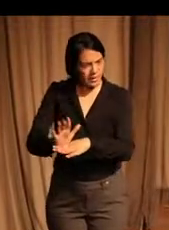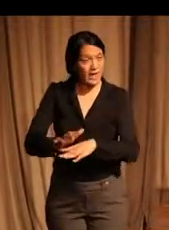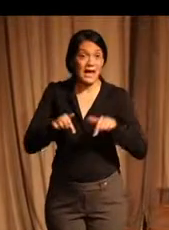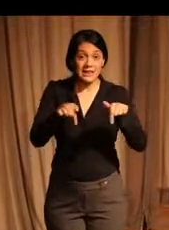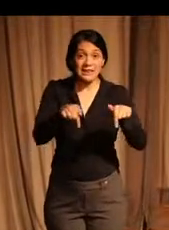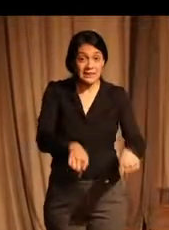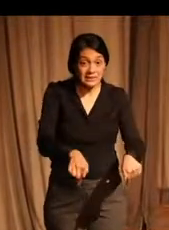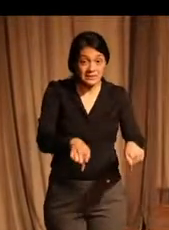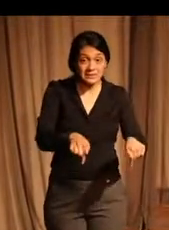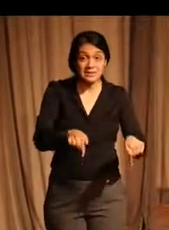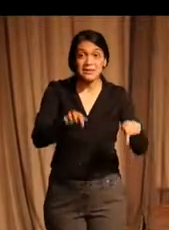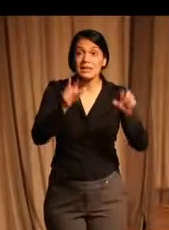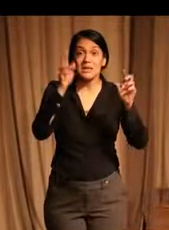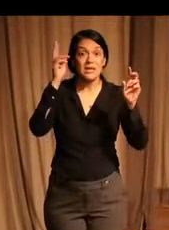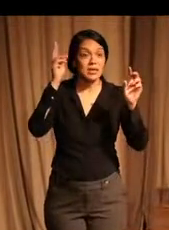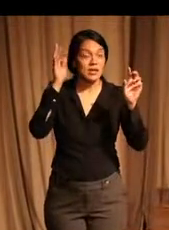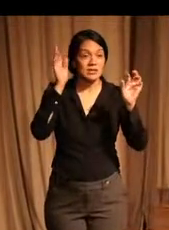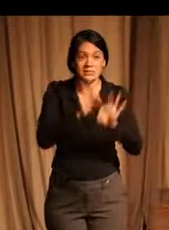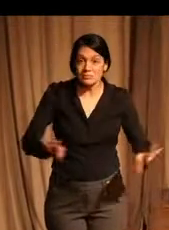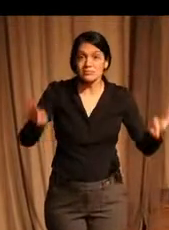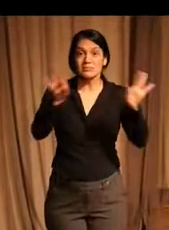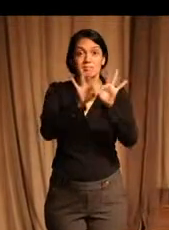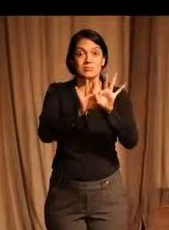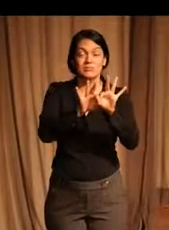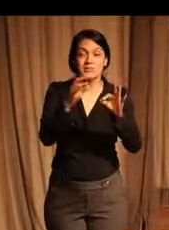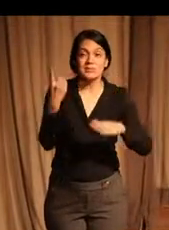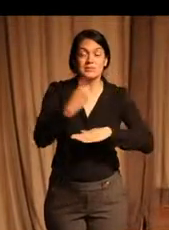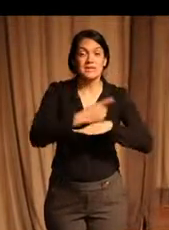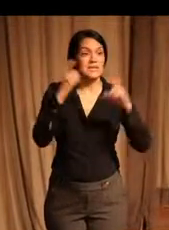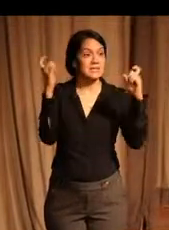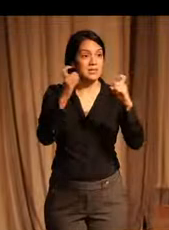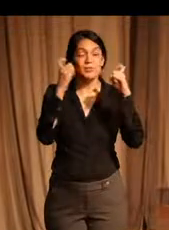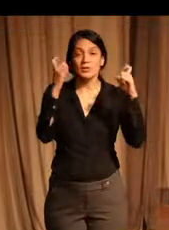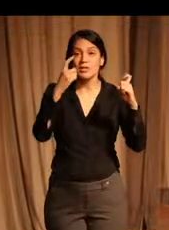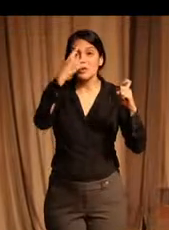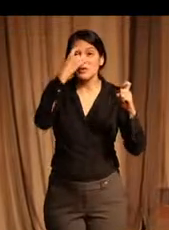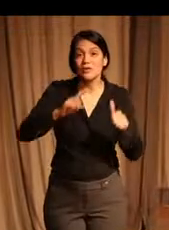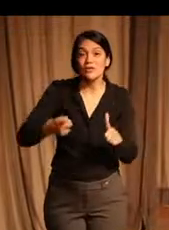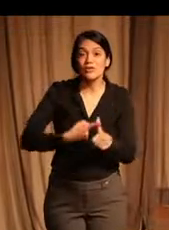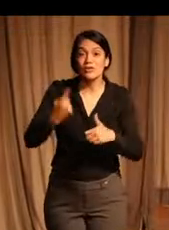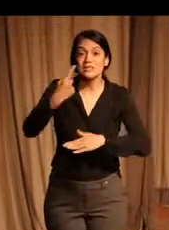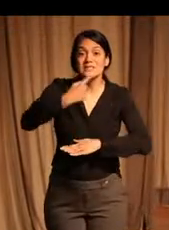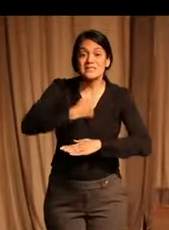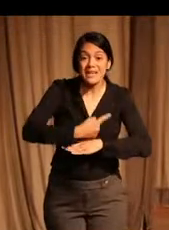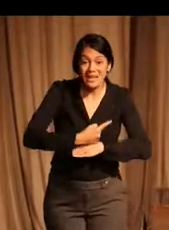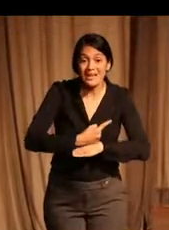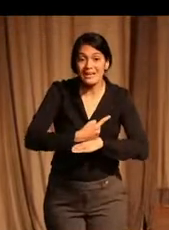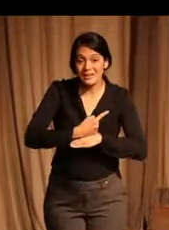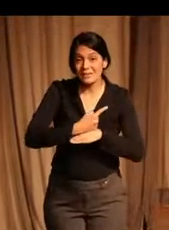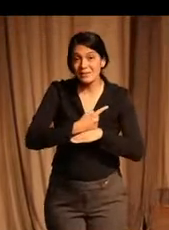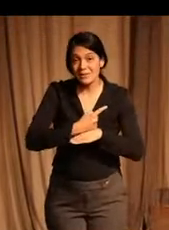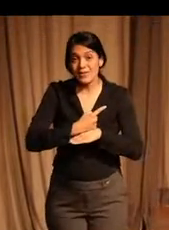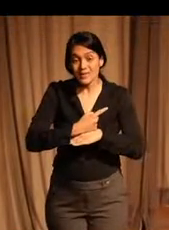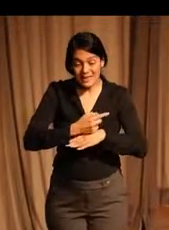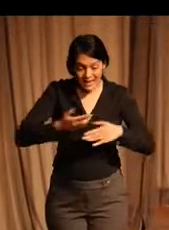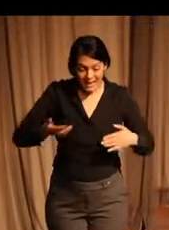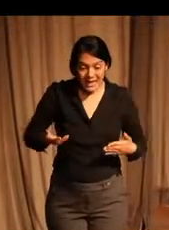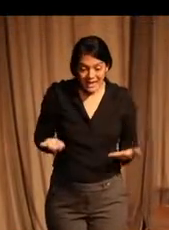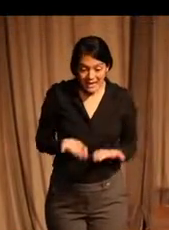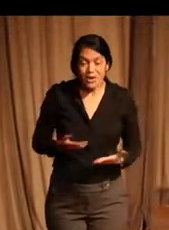this is the only time the co-founders of Negritude came here in this way and it happened in